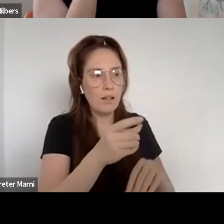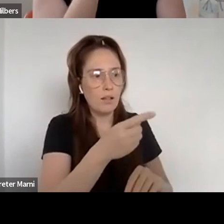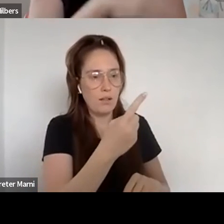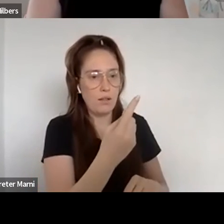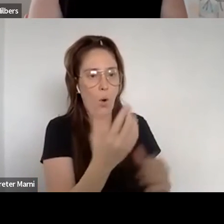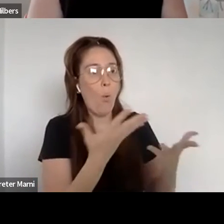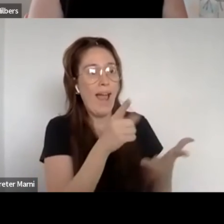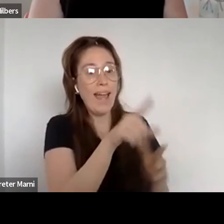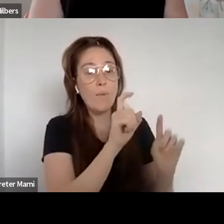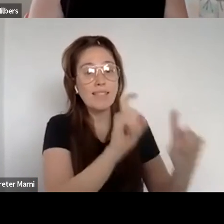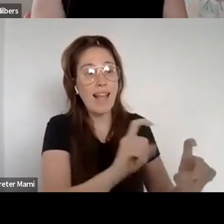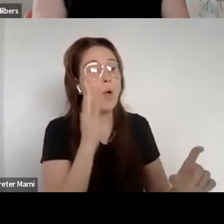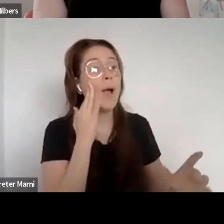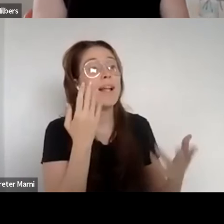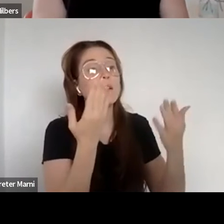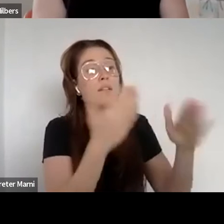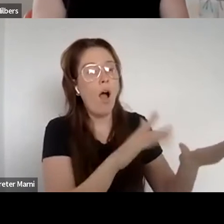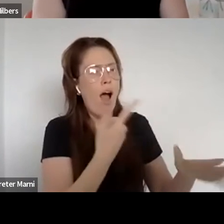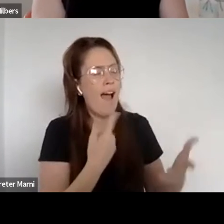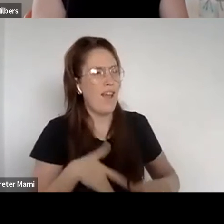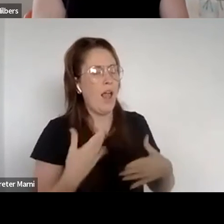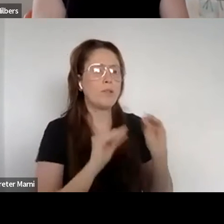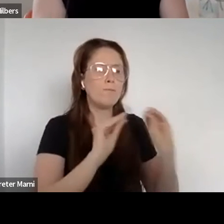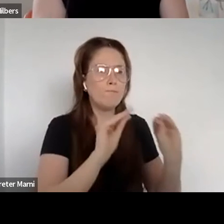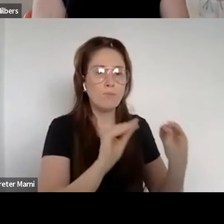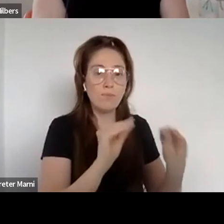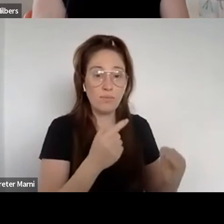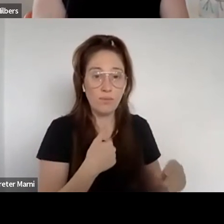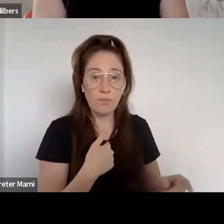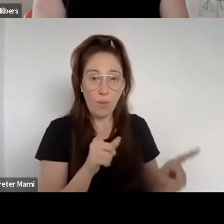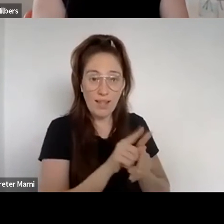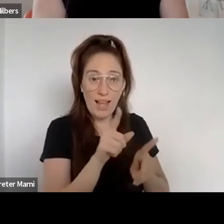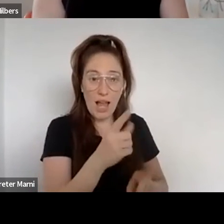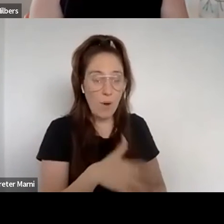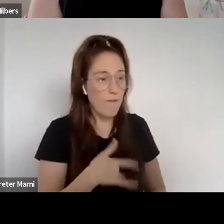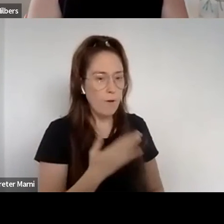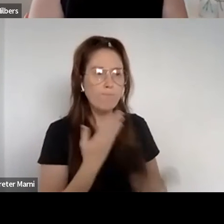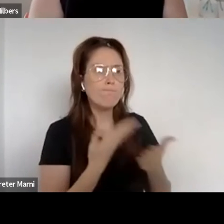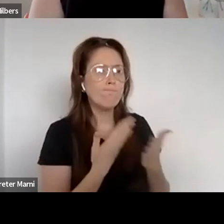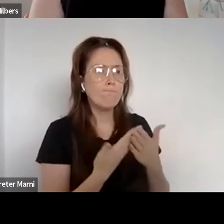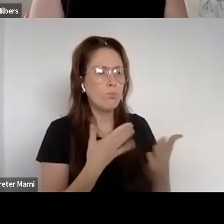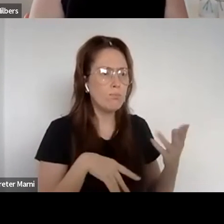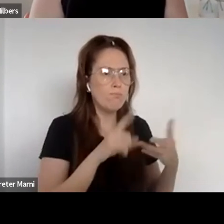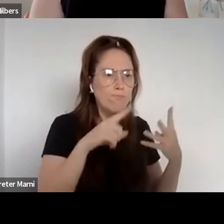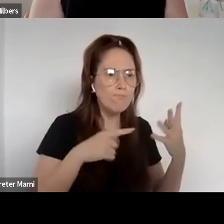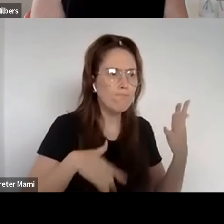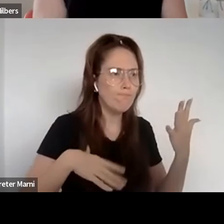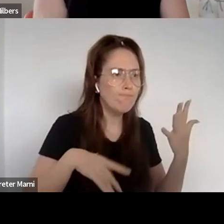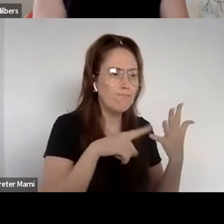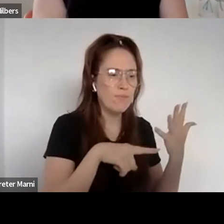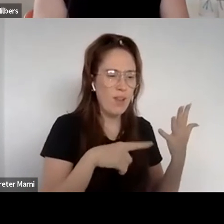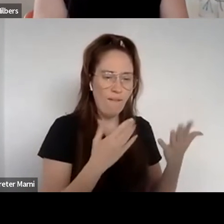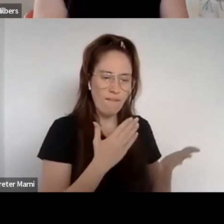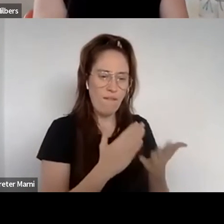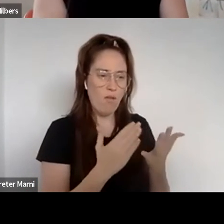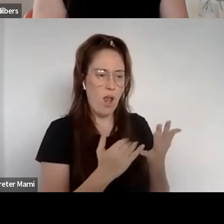he was dying. And I did that by being exactly as you said, very bolshy, very demanding, and kind of insisting